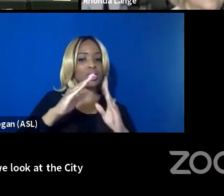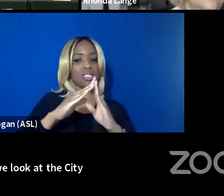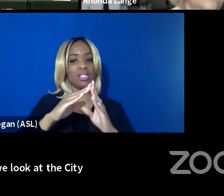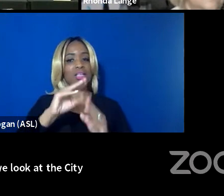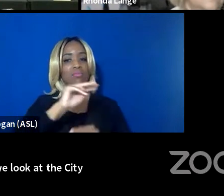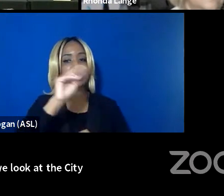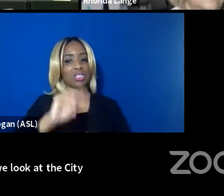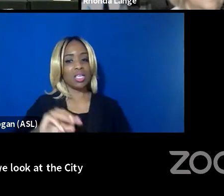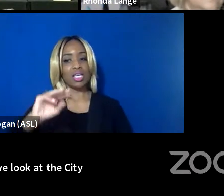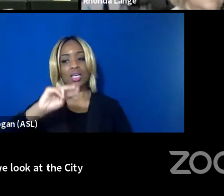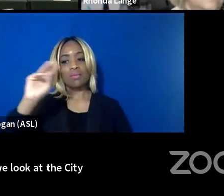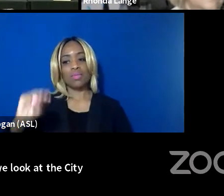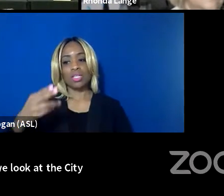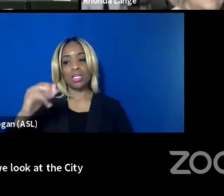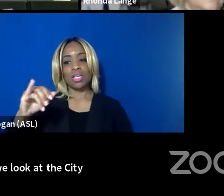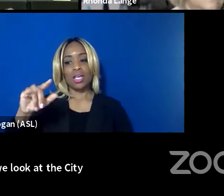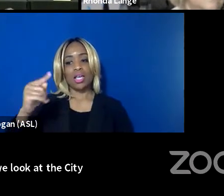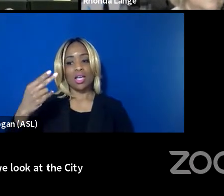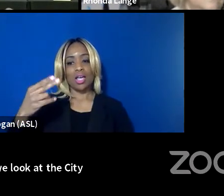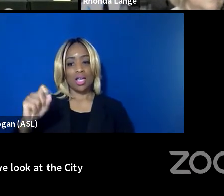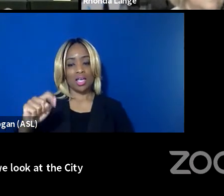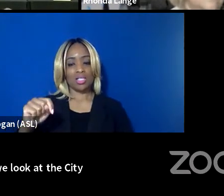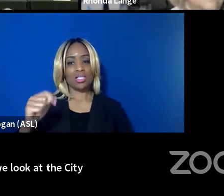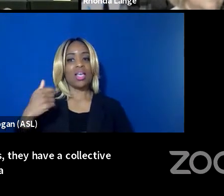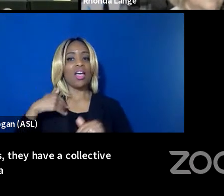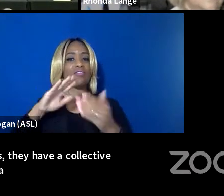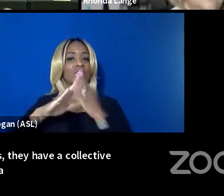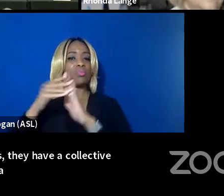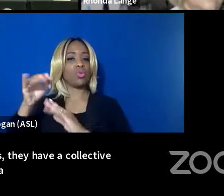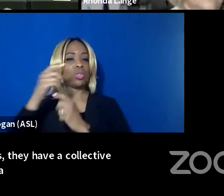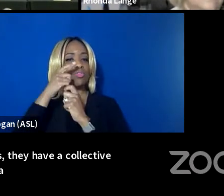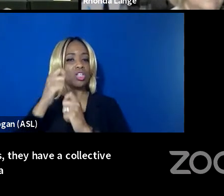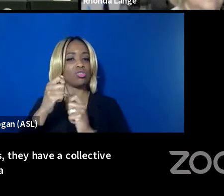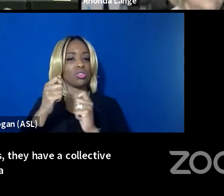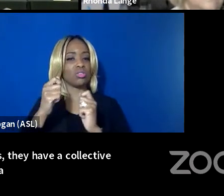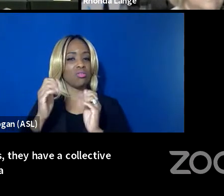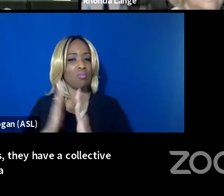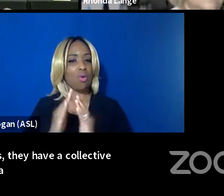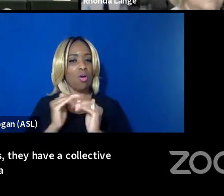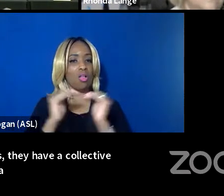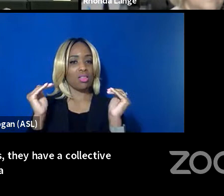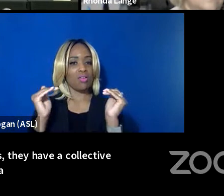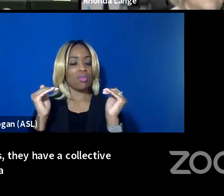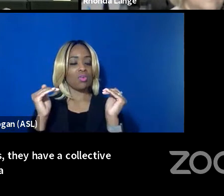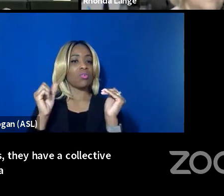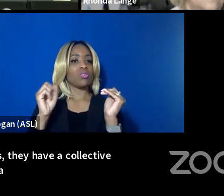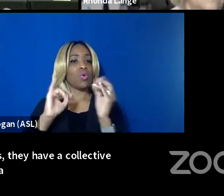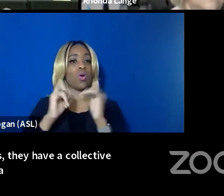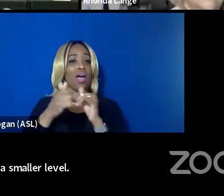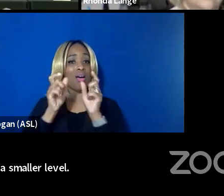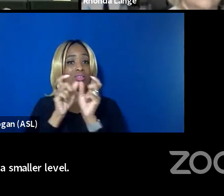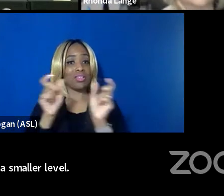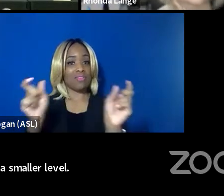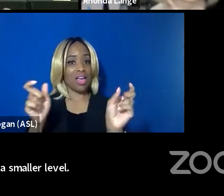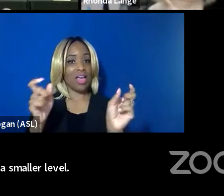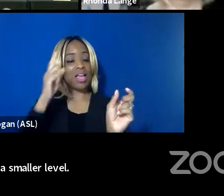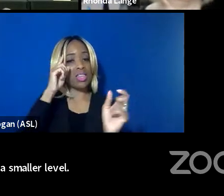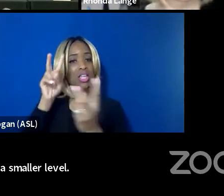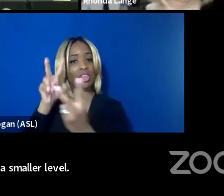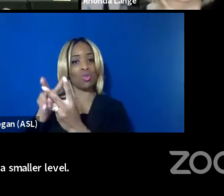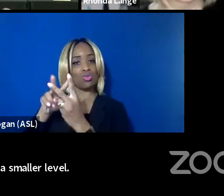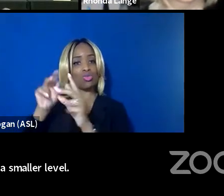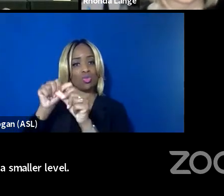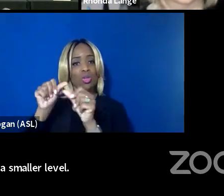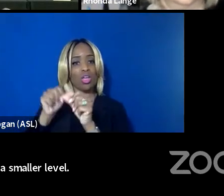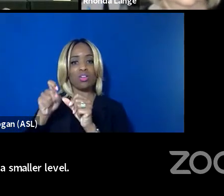They have a collective interest as a community of interest on a smaller level. So however things get divided up, I believe those two areas should